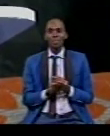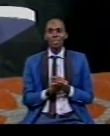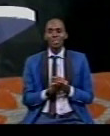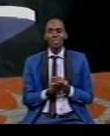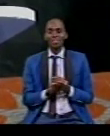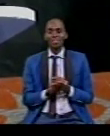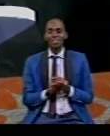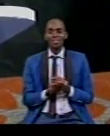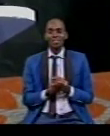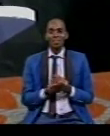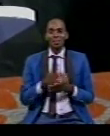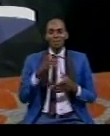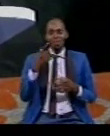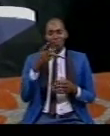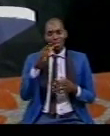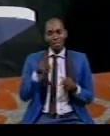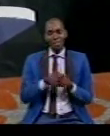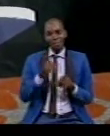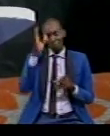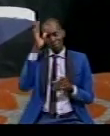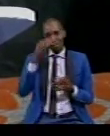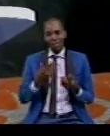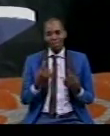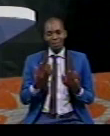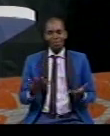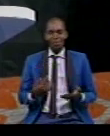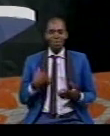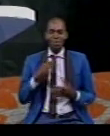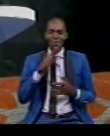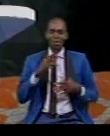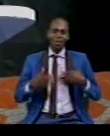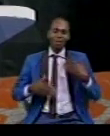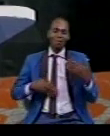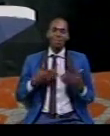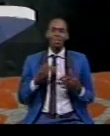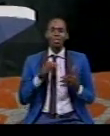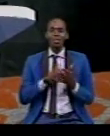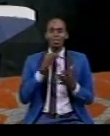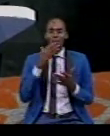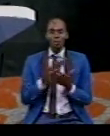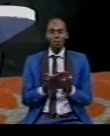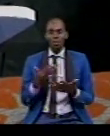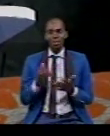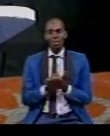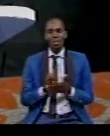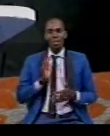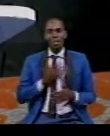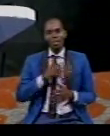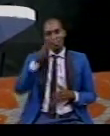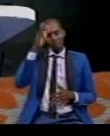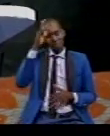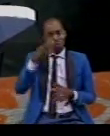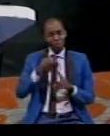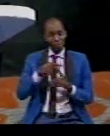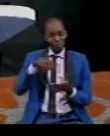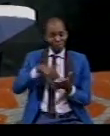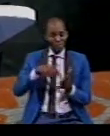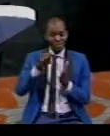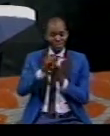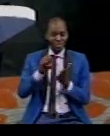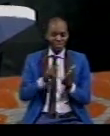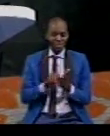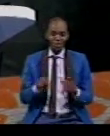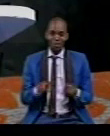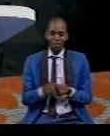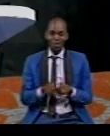the prodigal son, the prodigal sinner, the prodigal father,